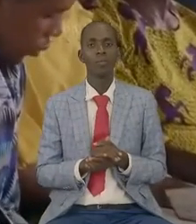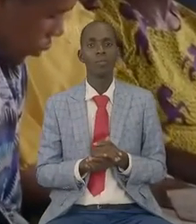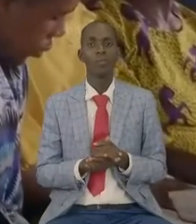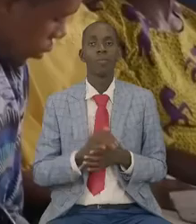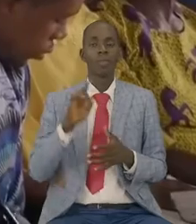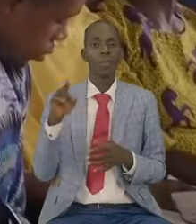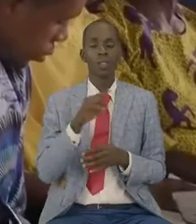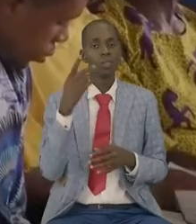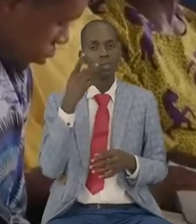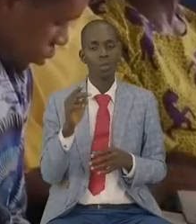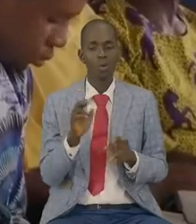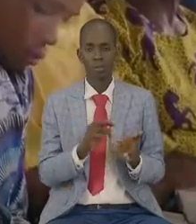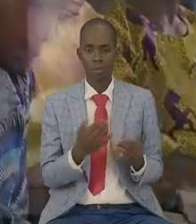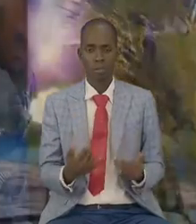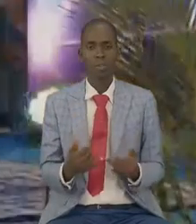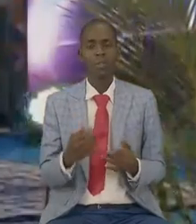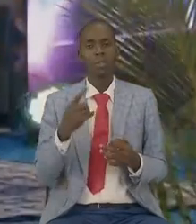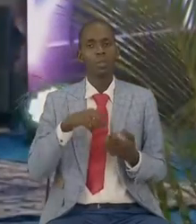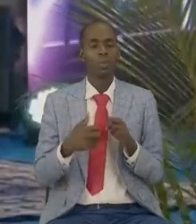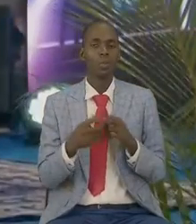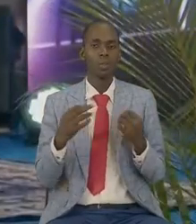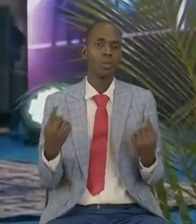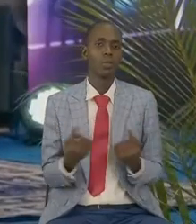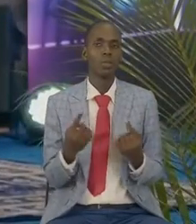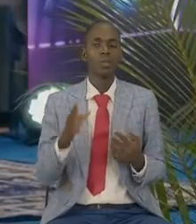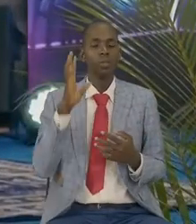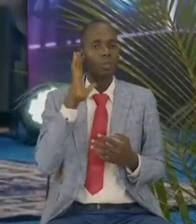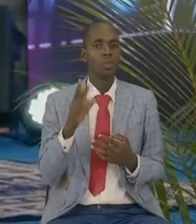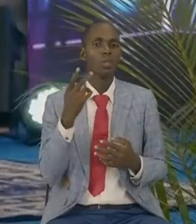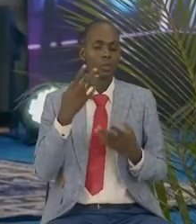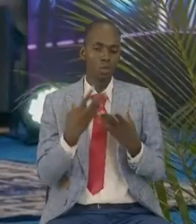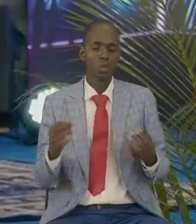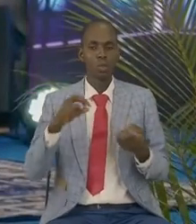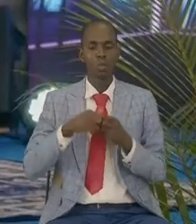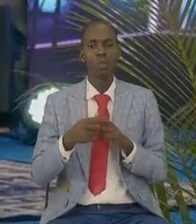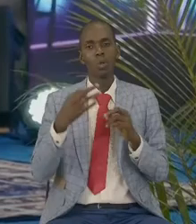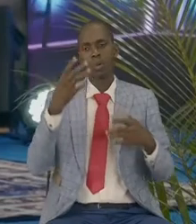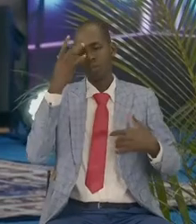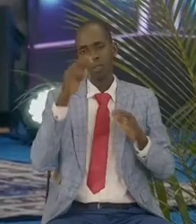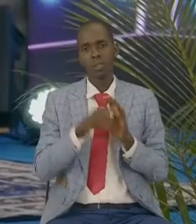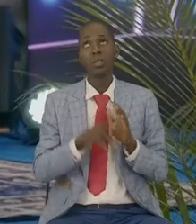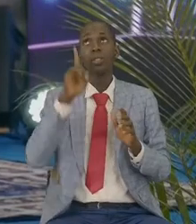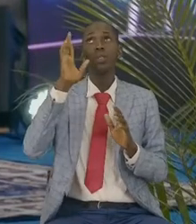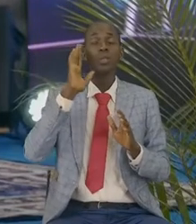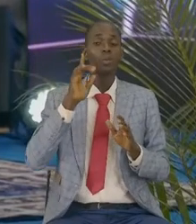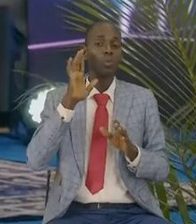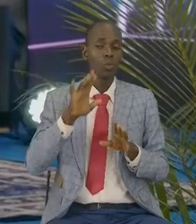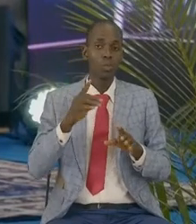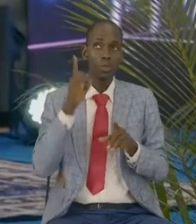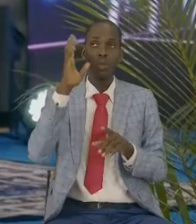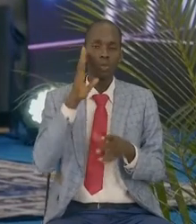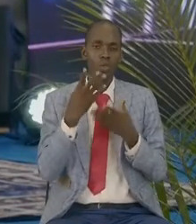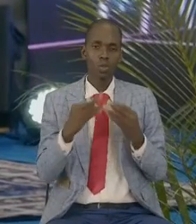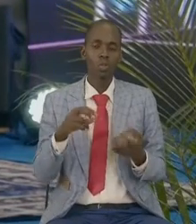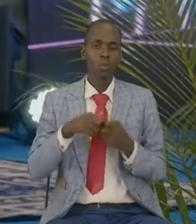the problem of sin. Go back there. He'll solve the problem of sickness. Go back there. He'll solve the problem of